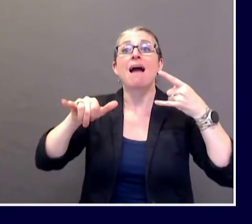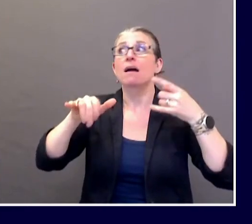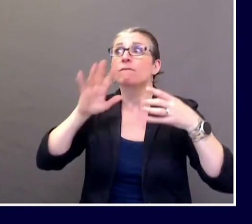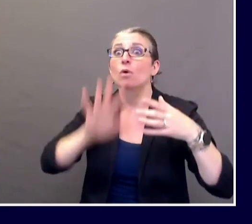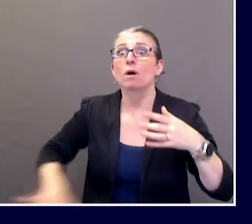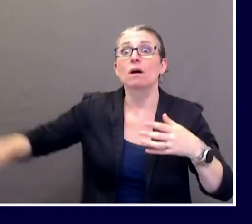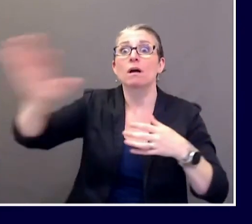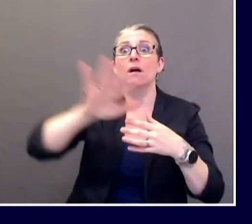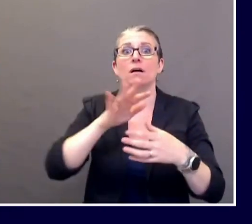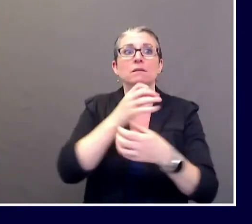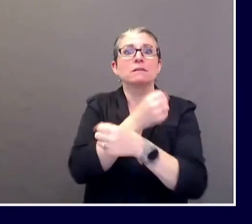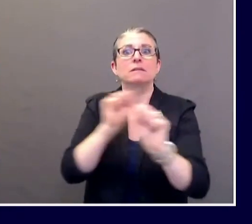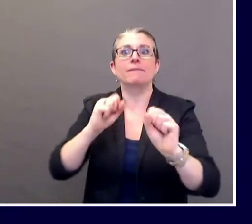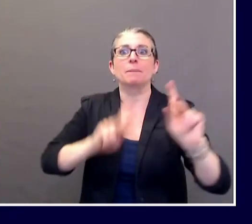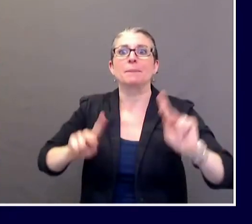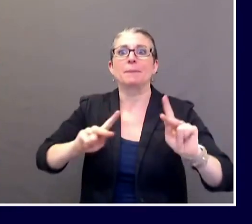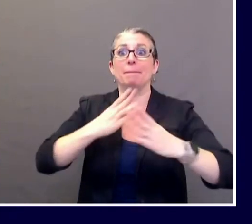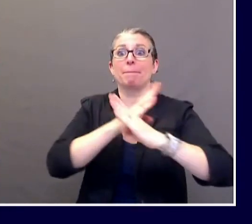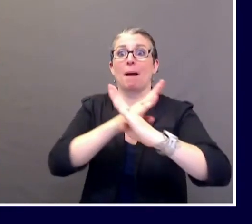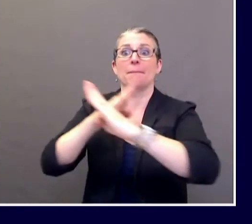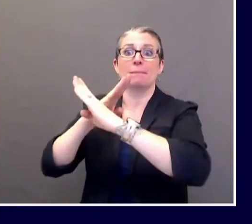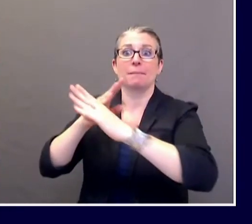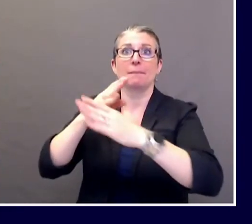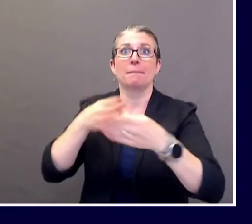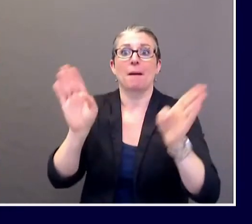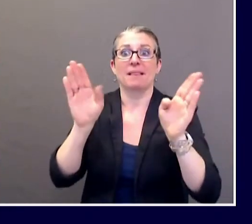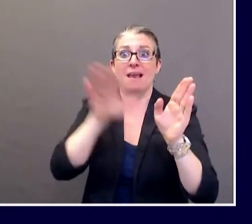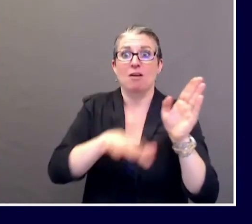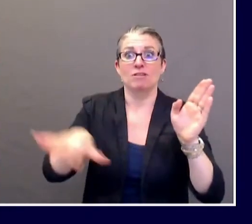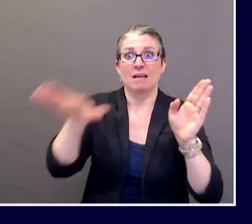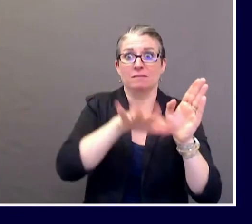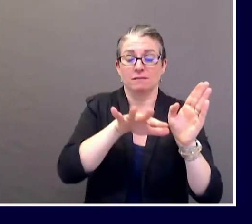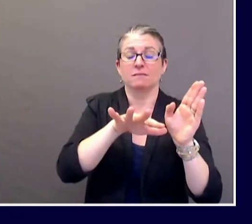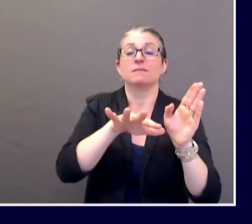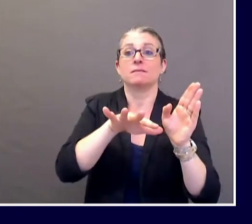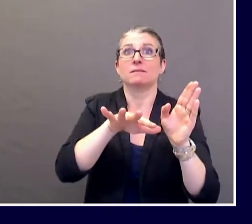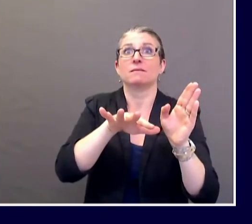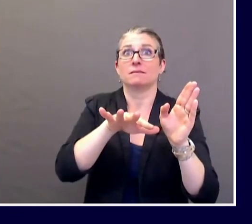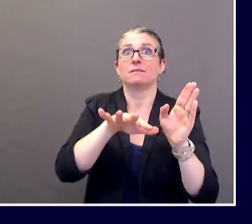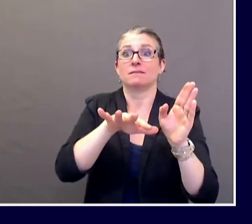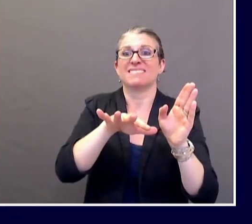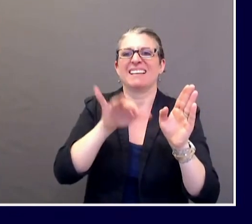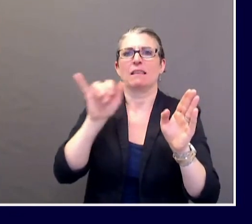settings, but taking out the one about outdoor settings. We're not changing the phase